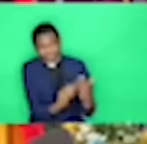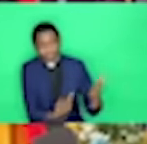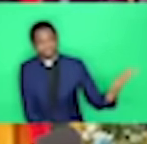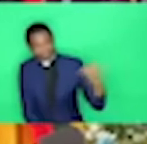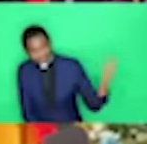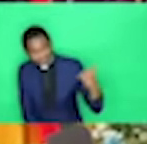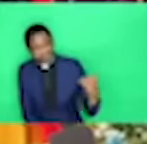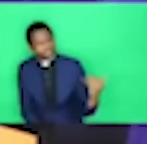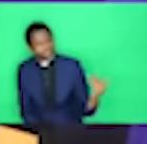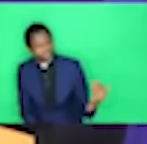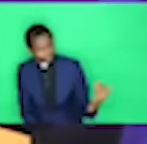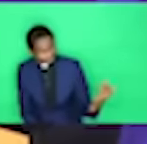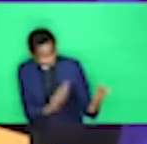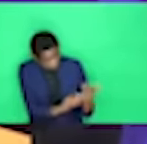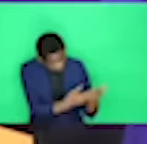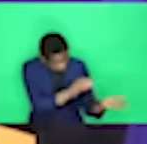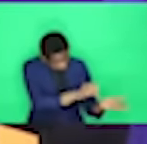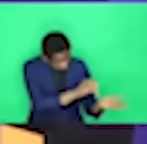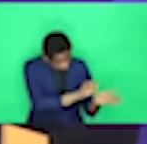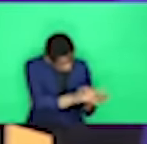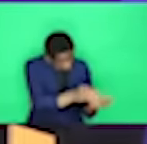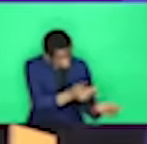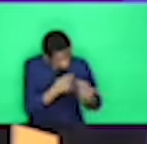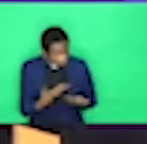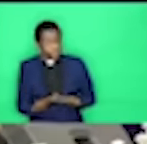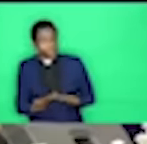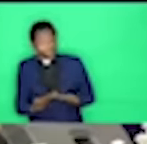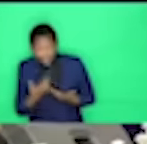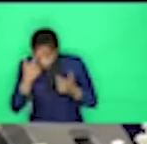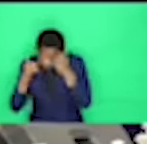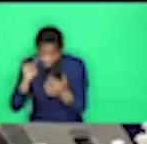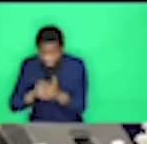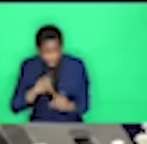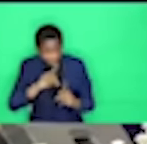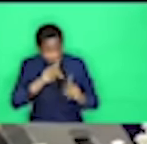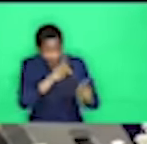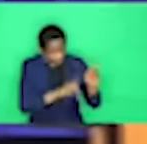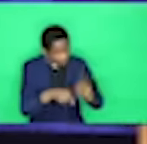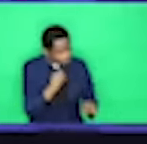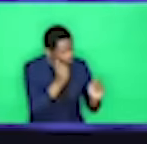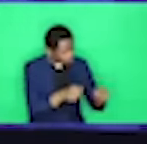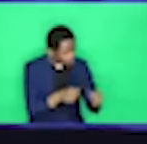First cabra. And because of that situation, certain people who can even lead us, they shy away